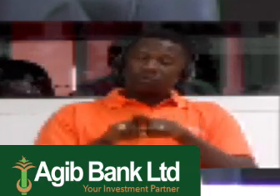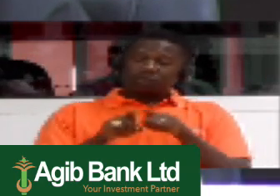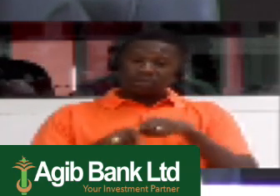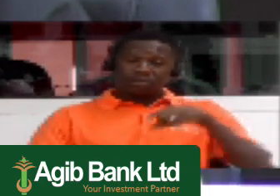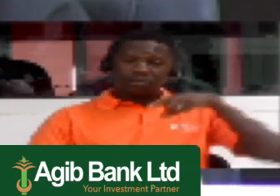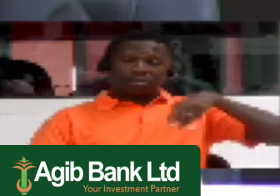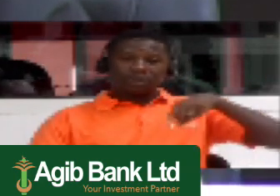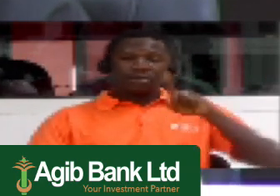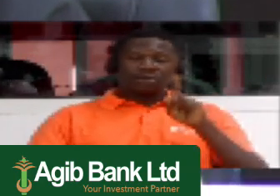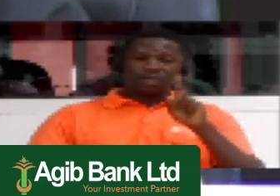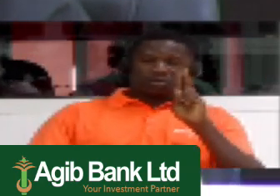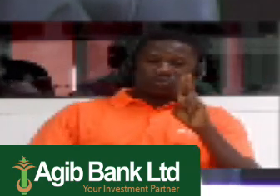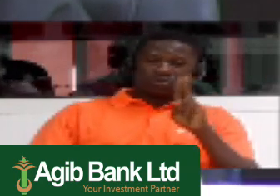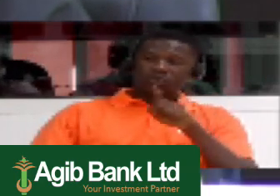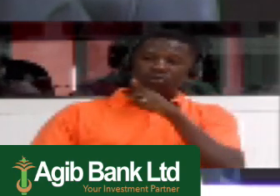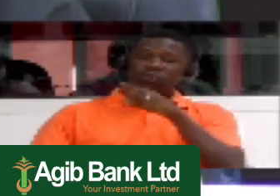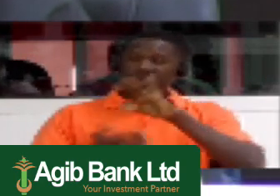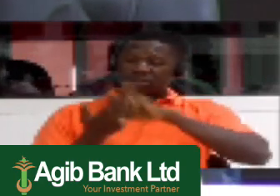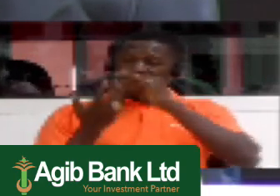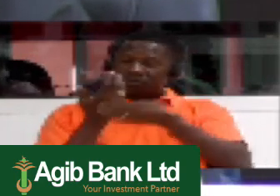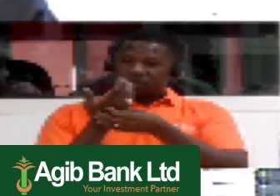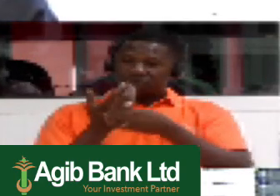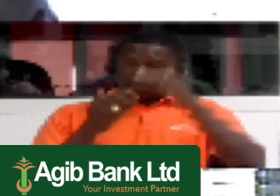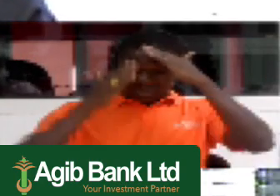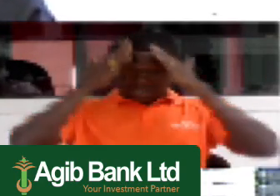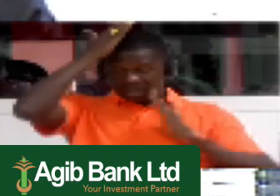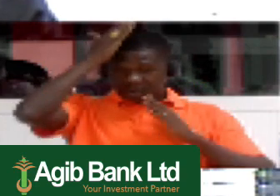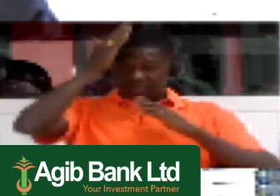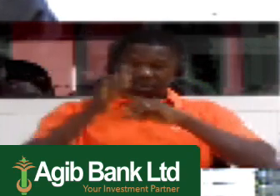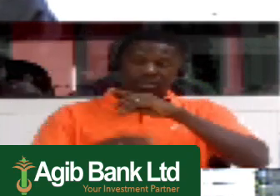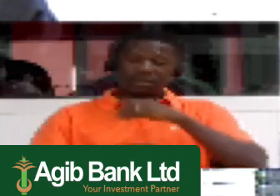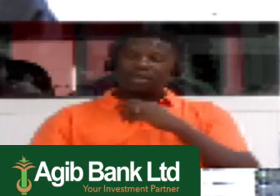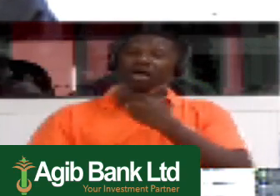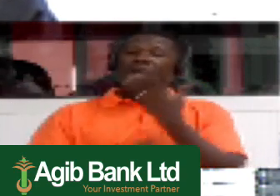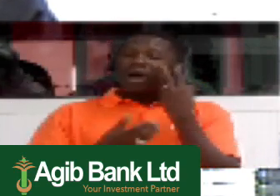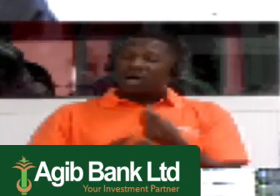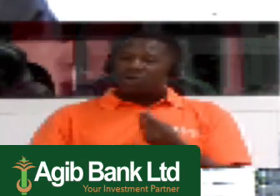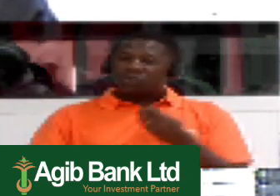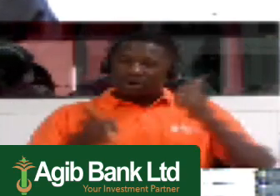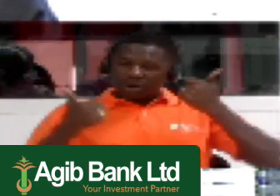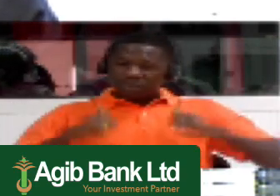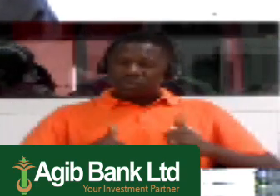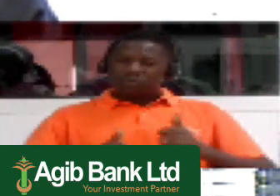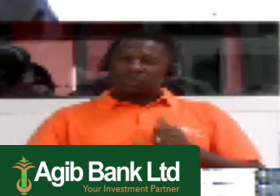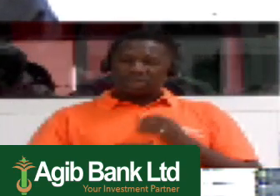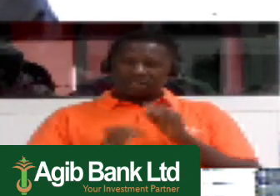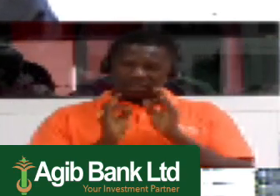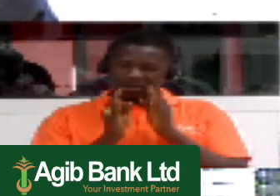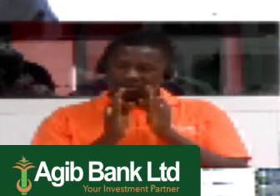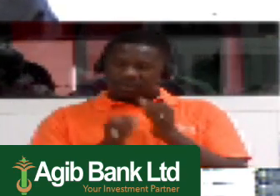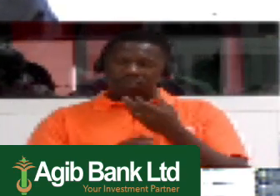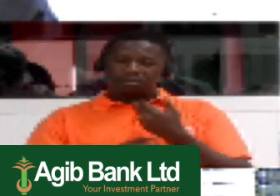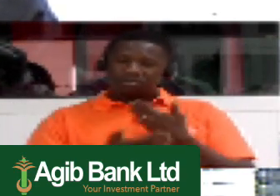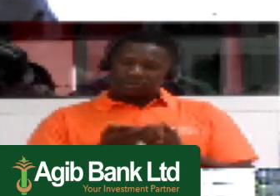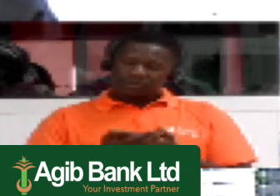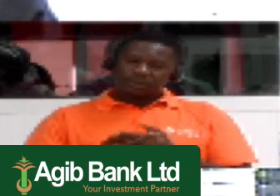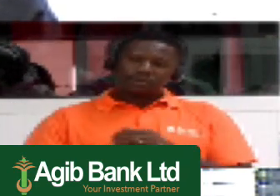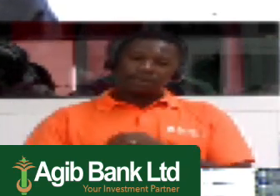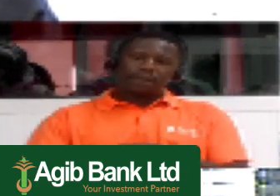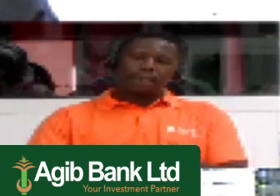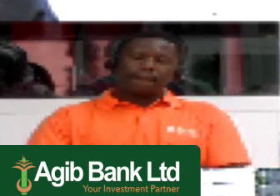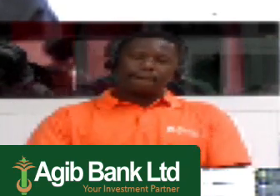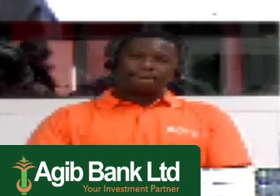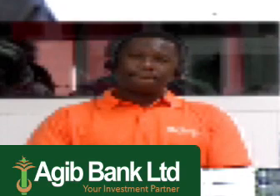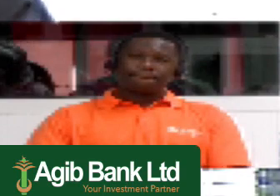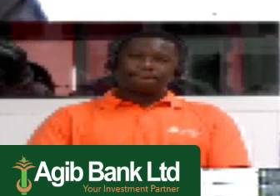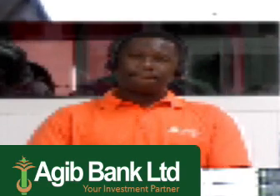were transferred to the army. Can you tell us how this happened? Ako yenyum fokobiri bota PIU inate saundi kata sojar bundala wo